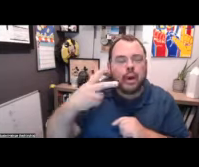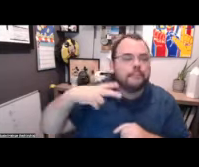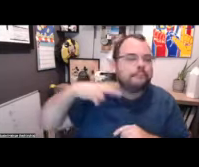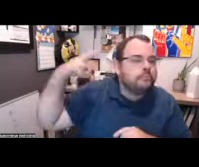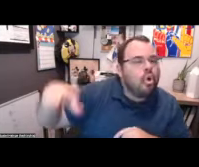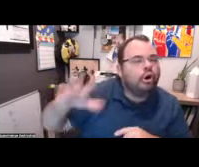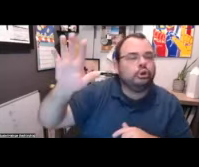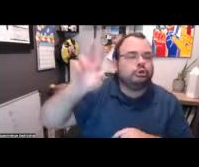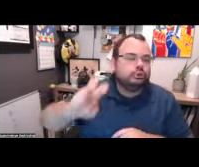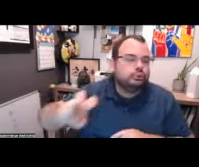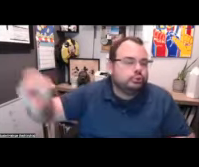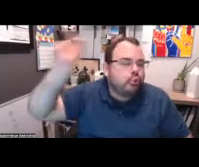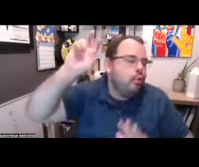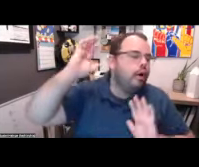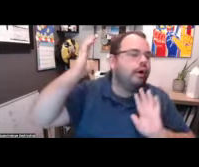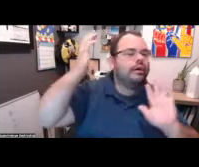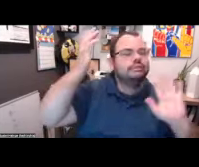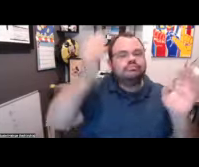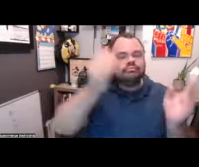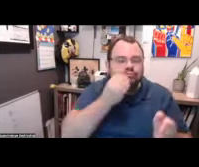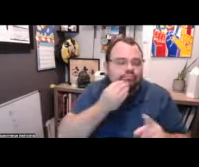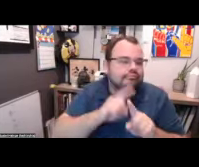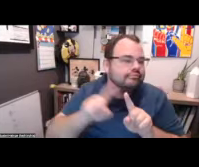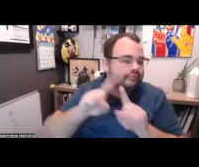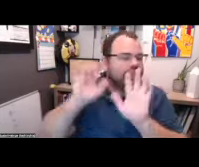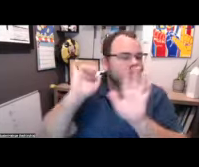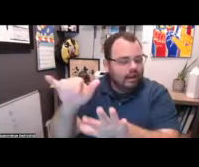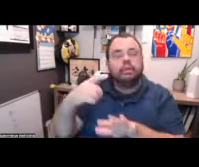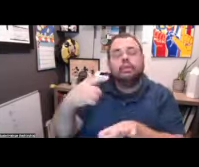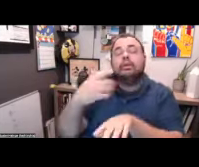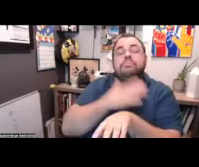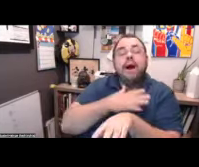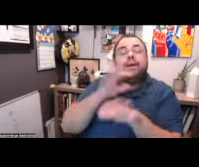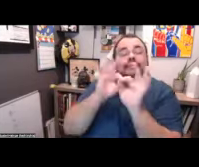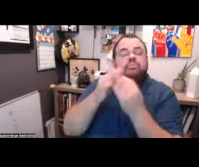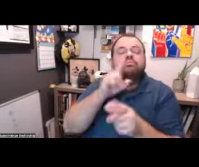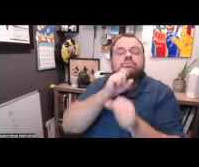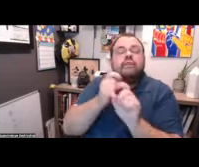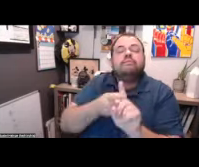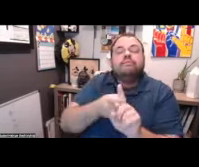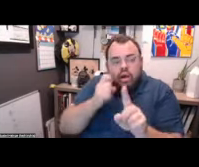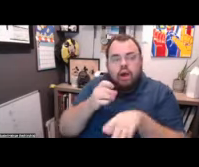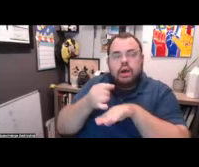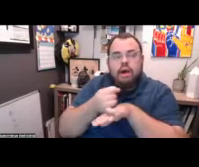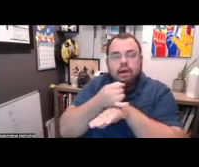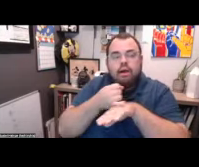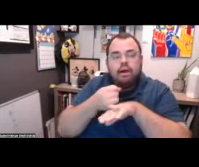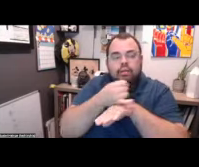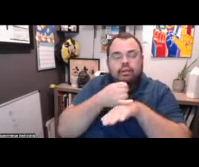you visited Portugal or toured around and tried that food, it's just delicious. My family is from